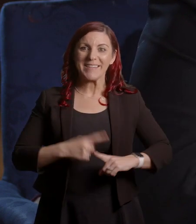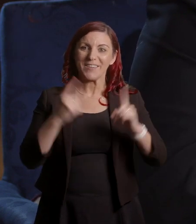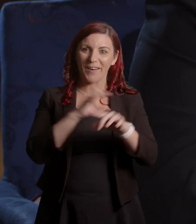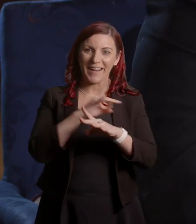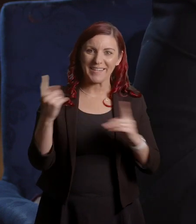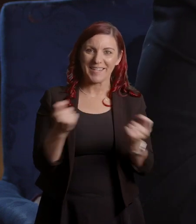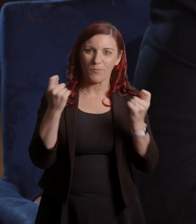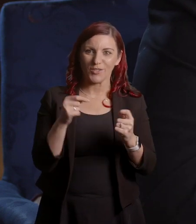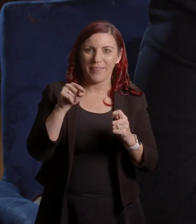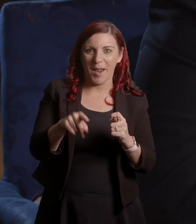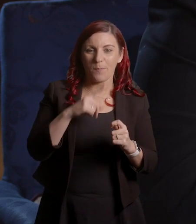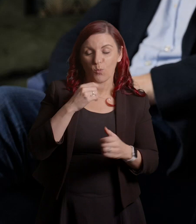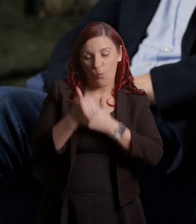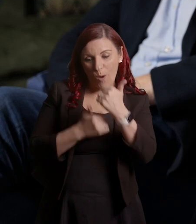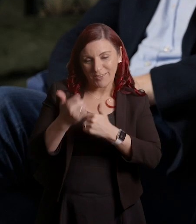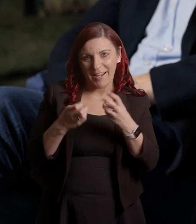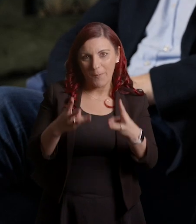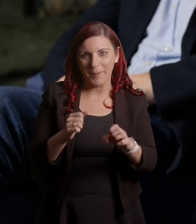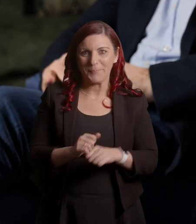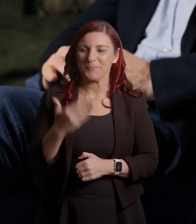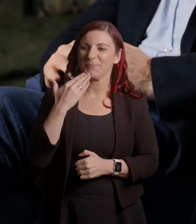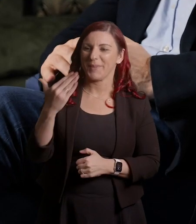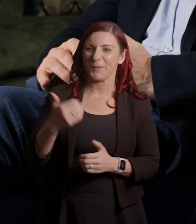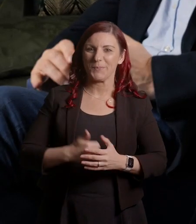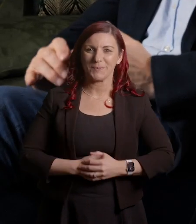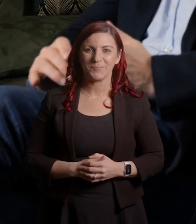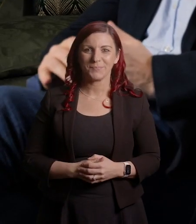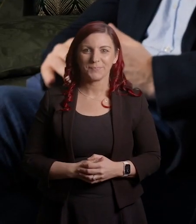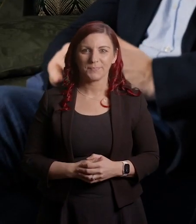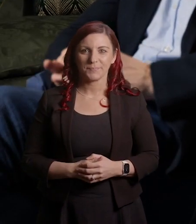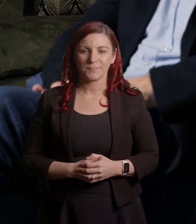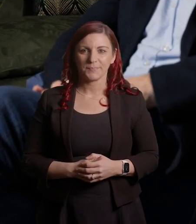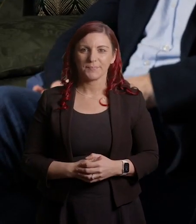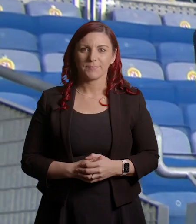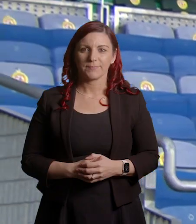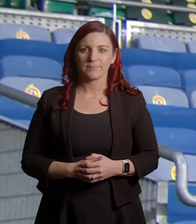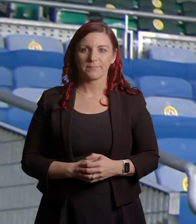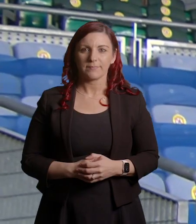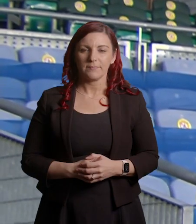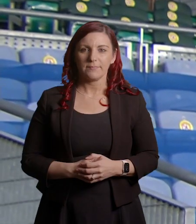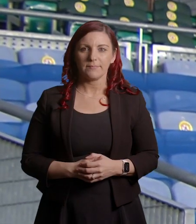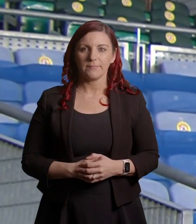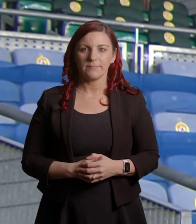be different type of celebration then. But well done. Thank you. you. Thanks a million. Thanks a lot. Cheers.